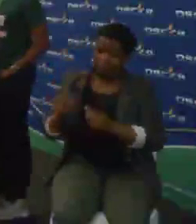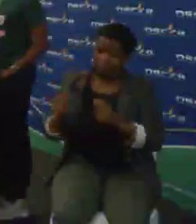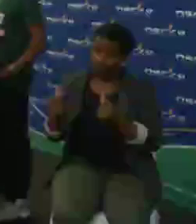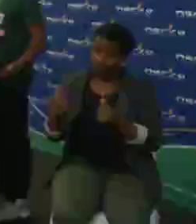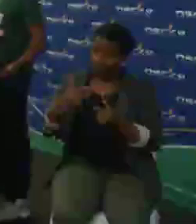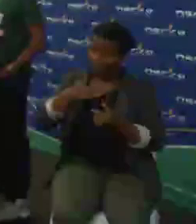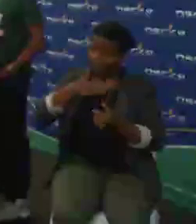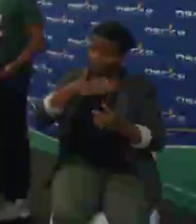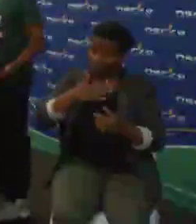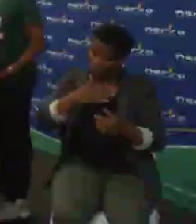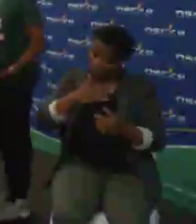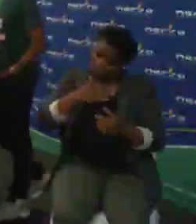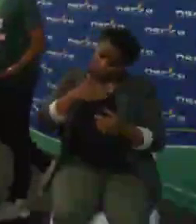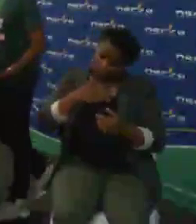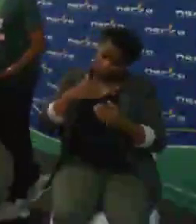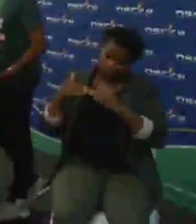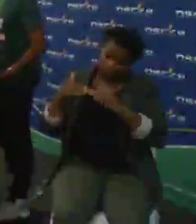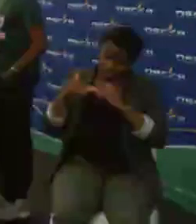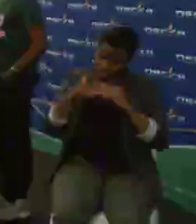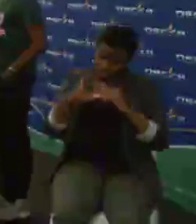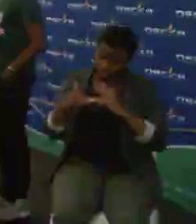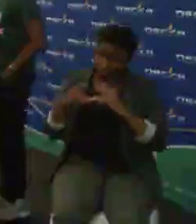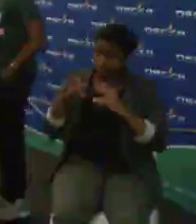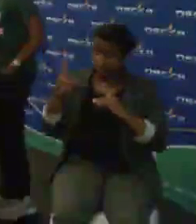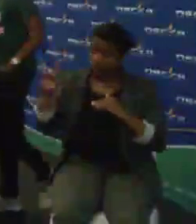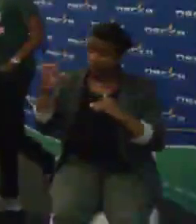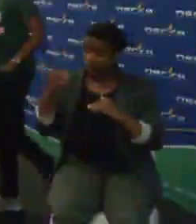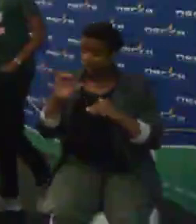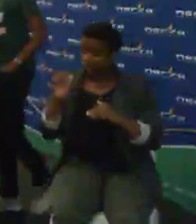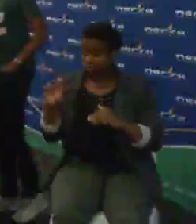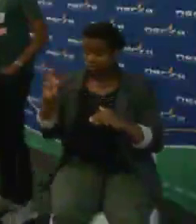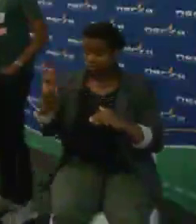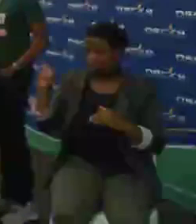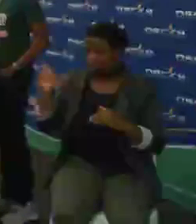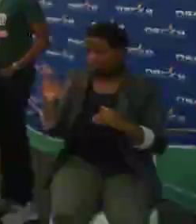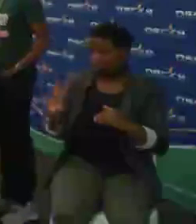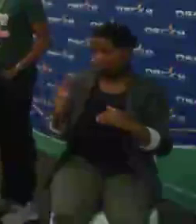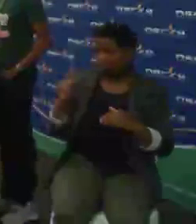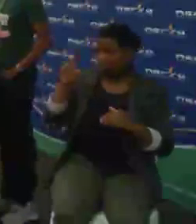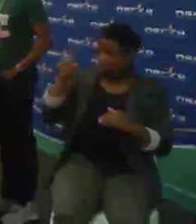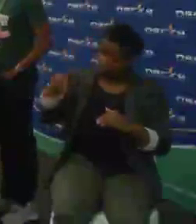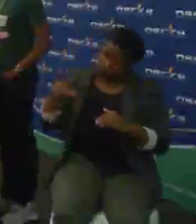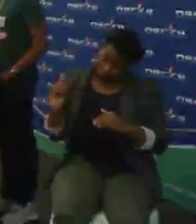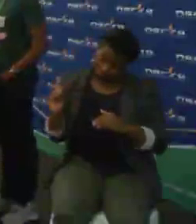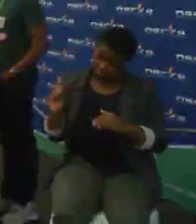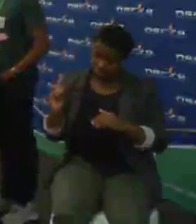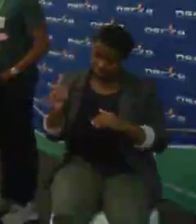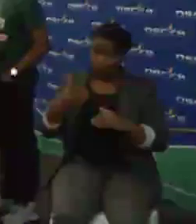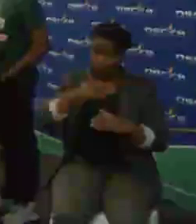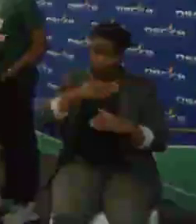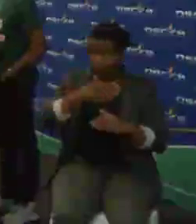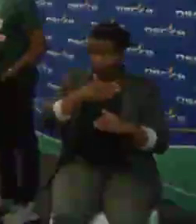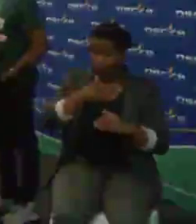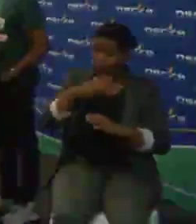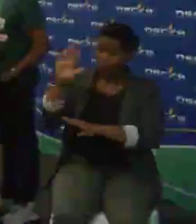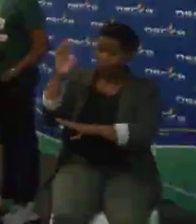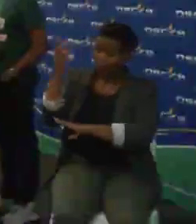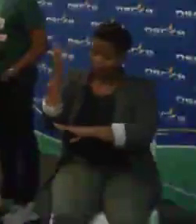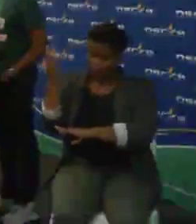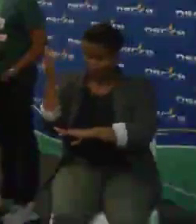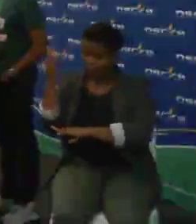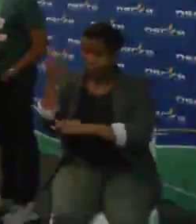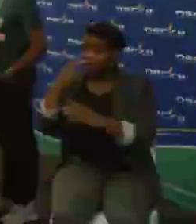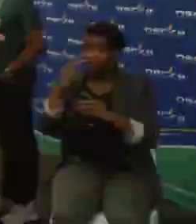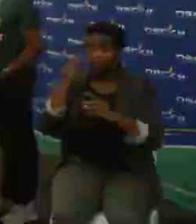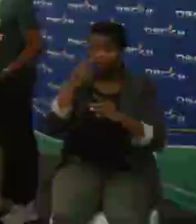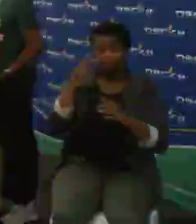feel that it is fair that Eskom can do an RCA and an MYPD. The information is there, but we would like to have it represented in such a way that we can